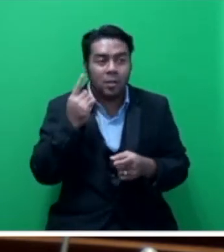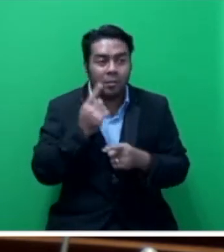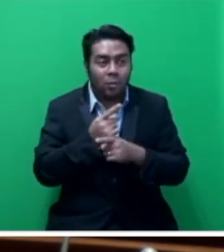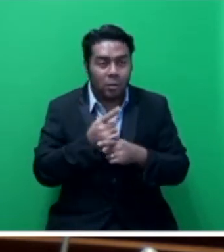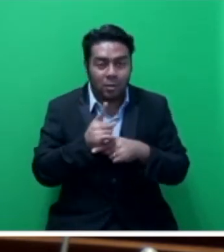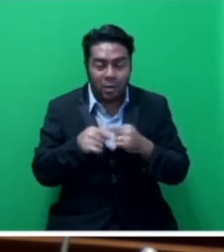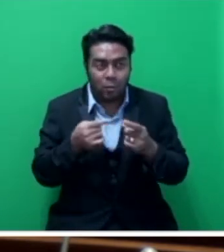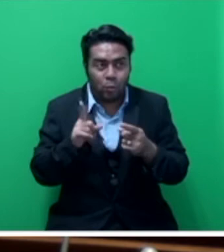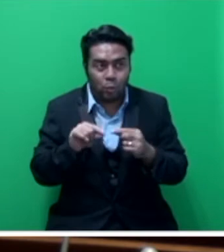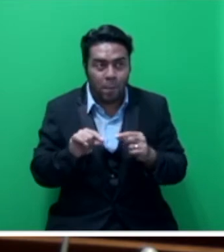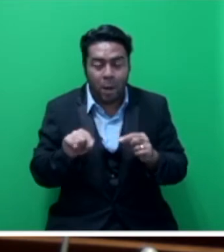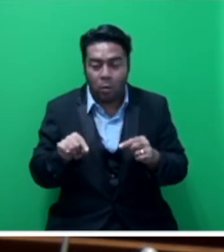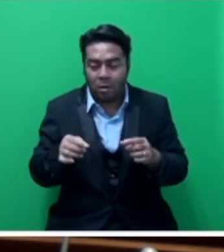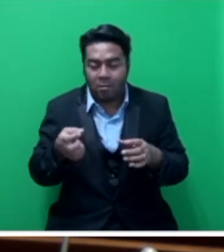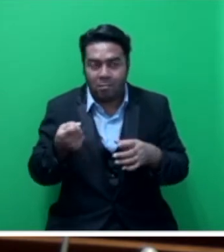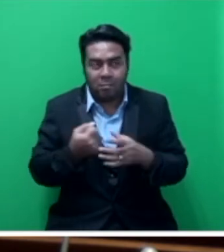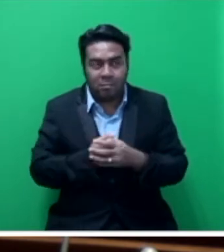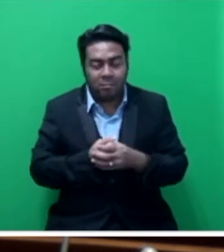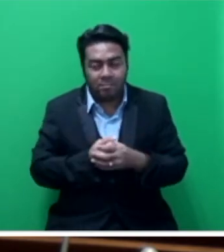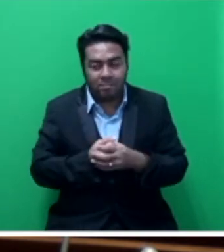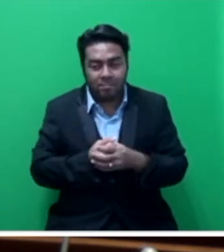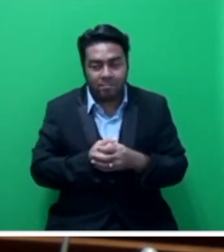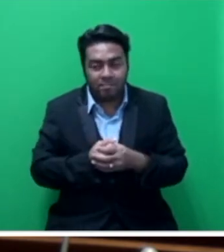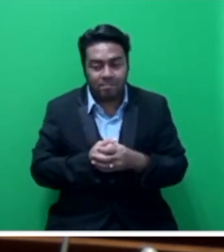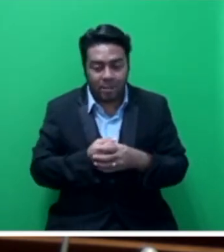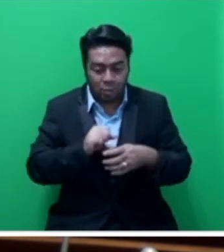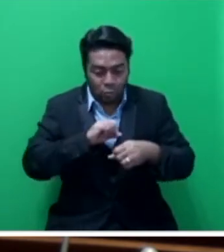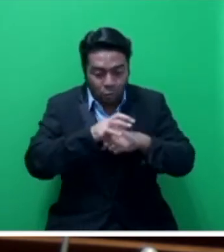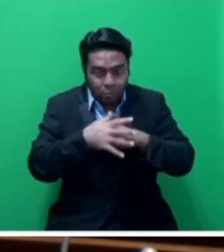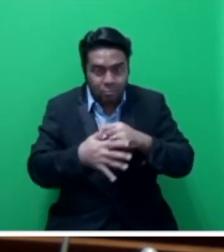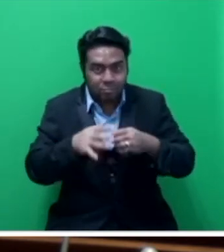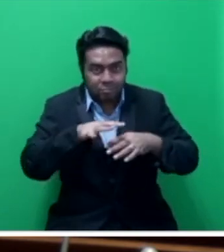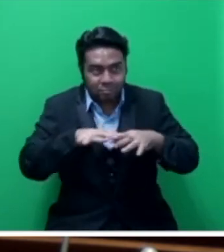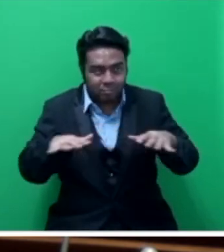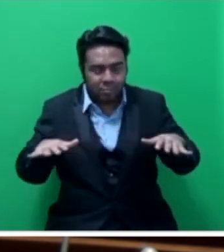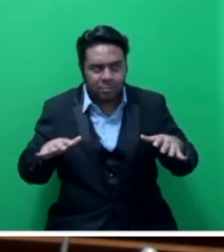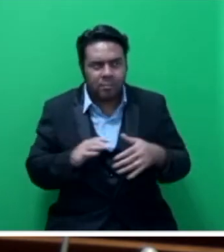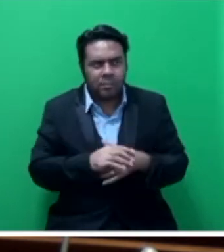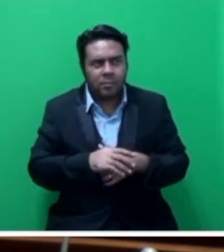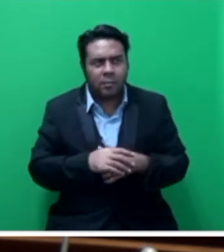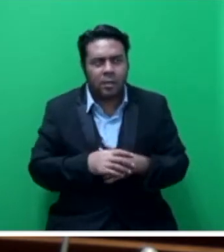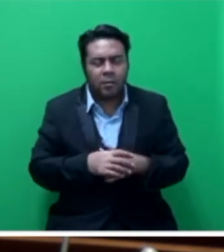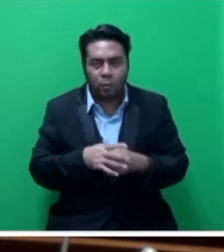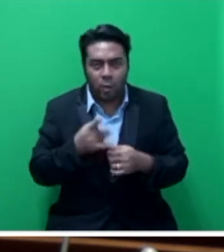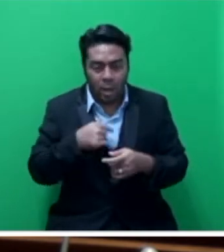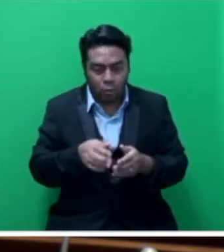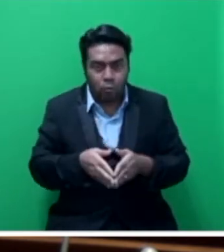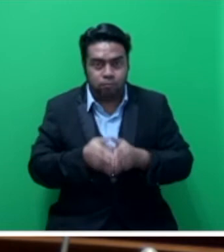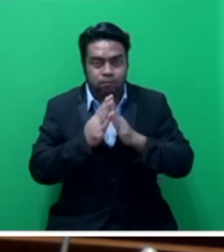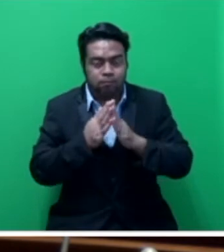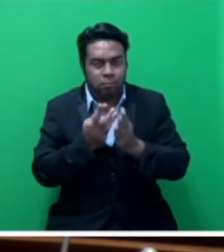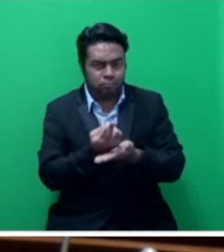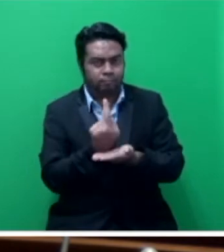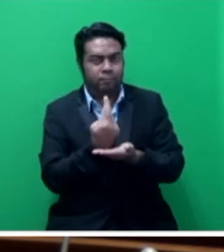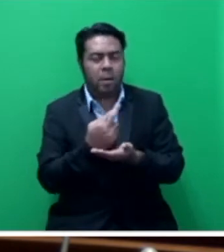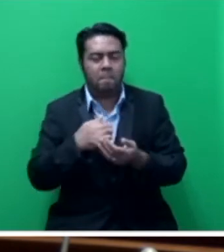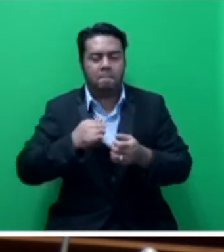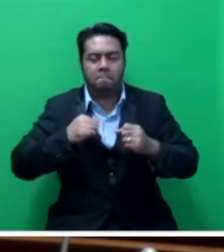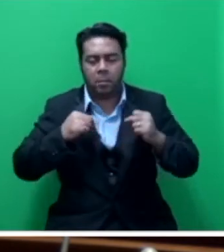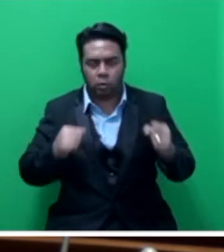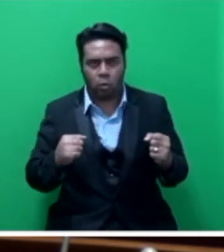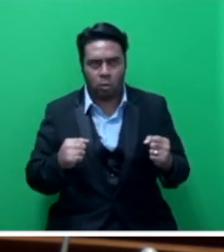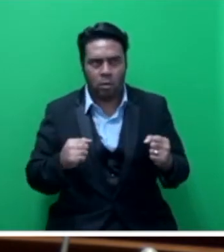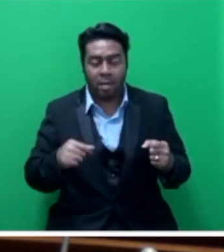need reforms that consider the long-term needs of our economy if we are to build back stronger. And this government, Mr. Speaker,